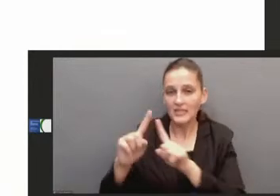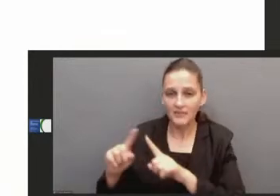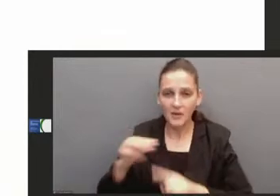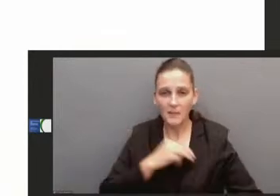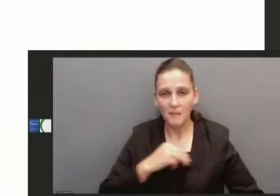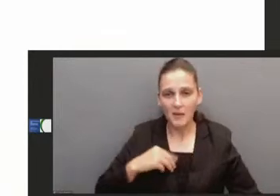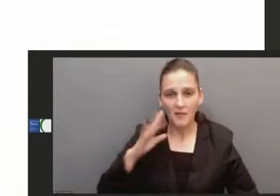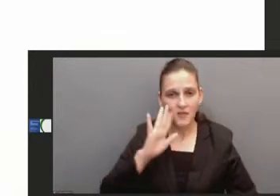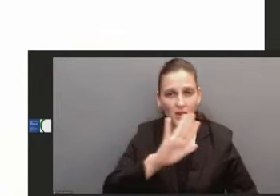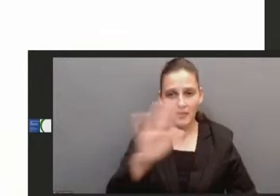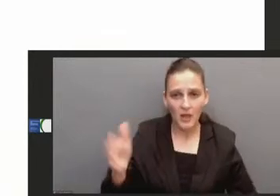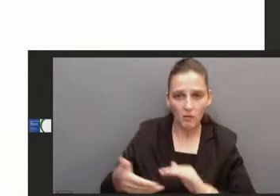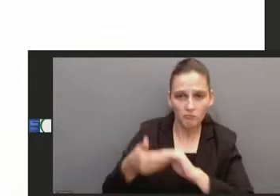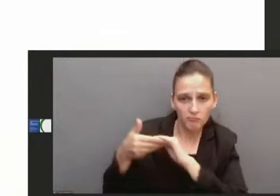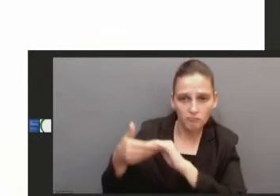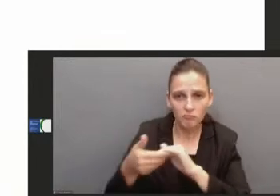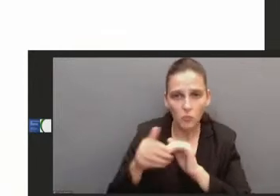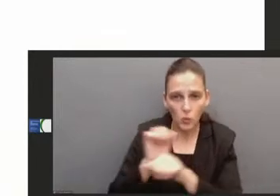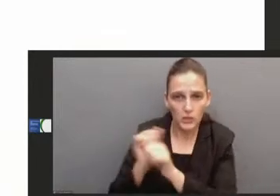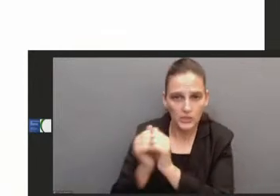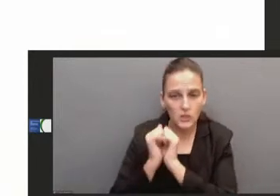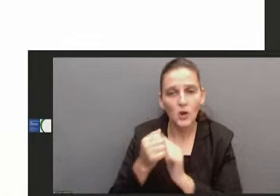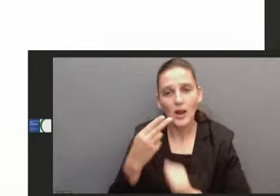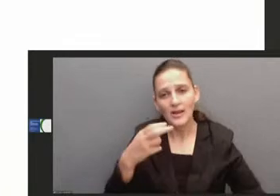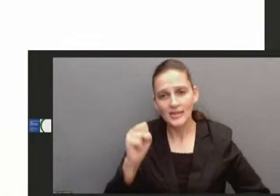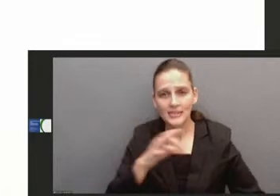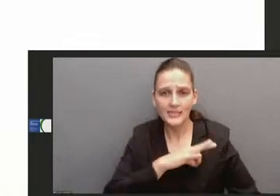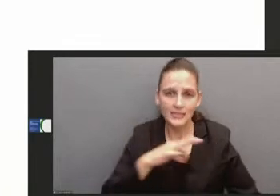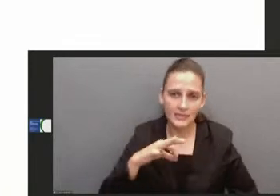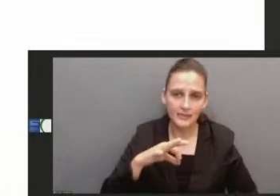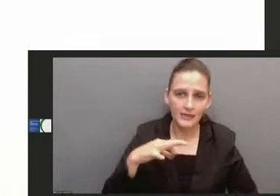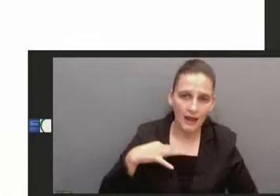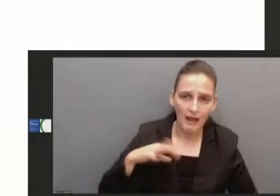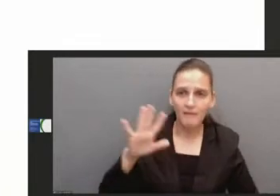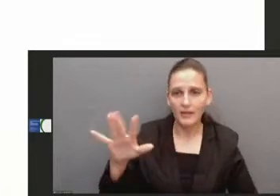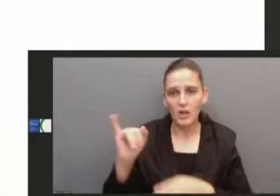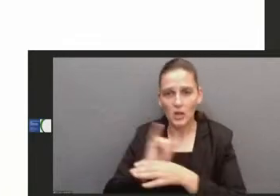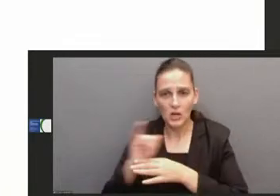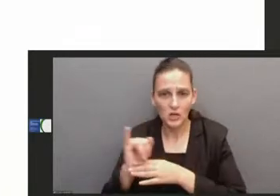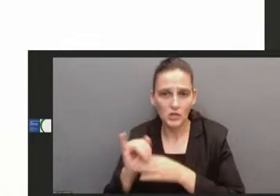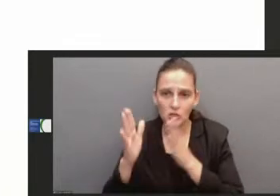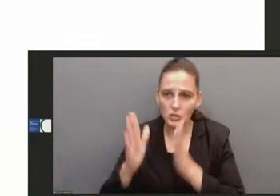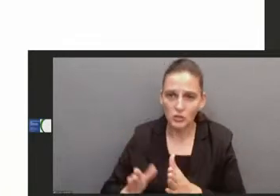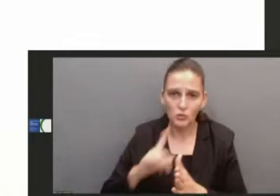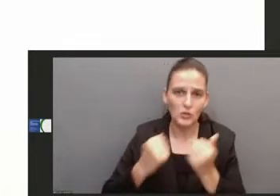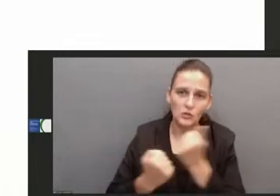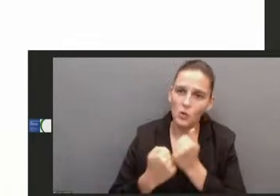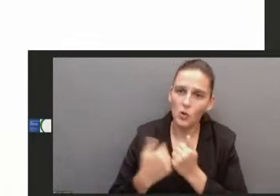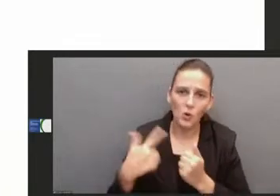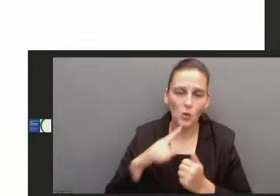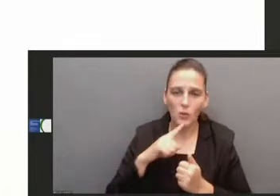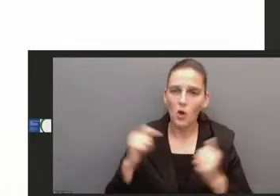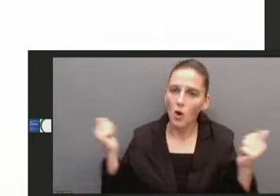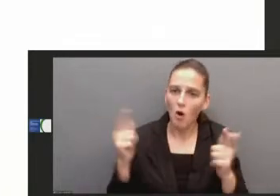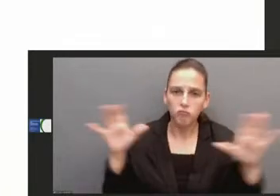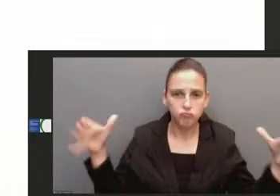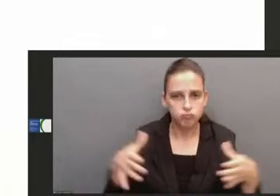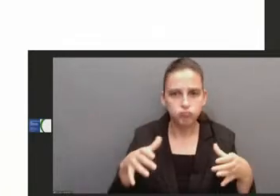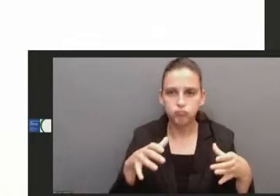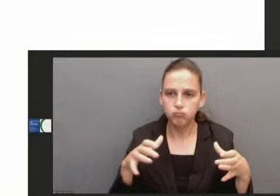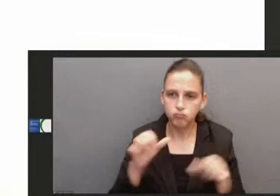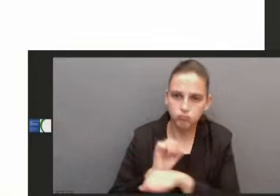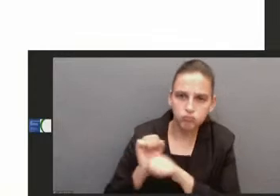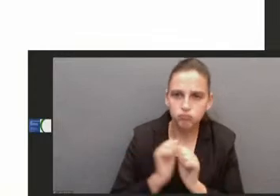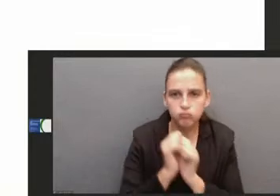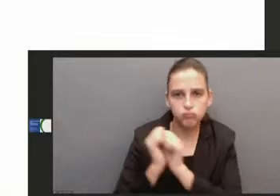partnership, and again, the HHS staff and interns for the incredible support. It really is a collective effort and we're grateful for that. I also do